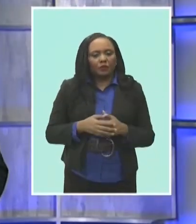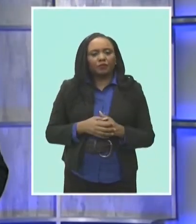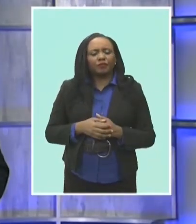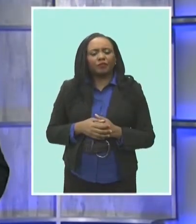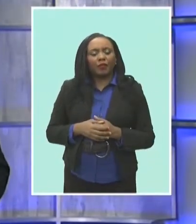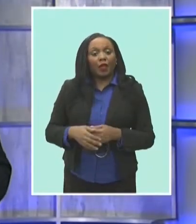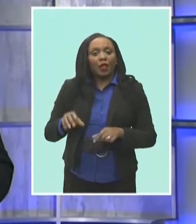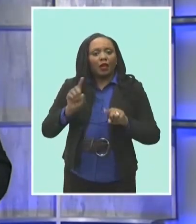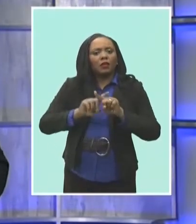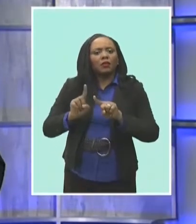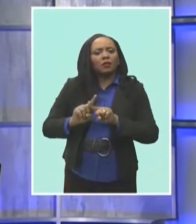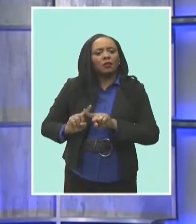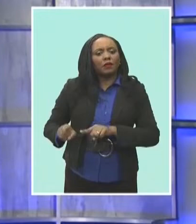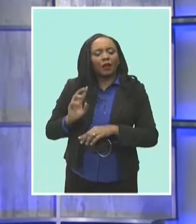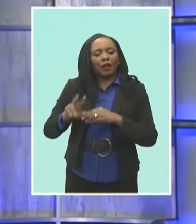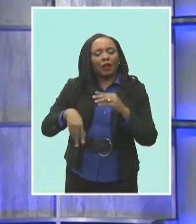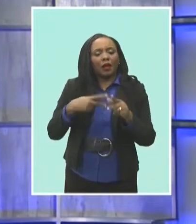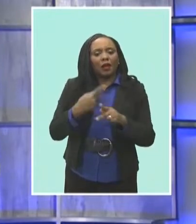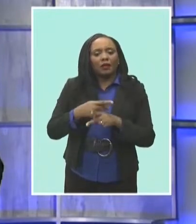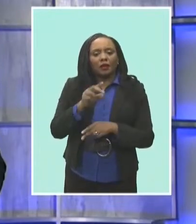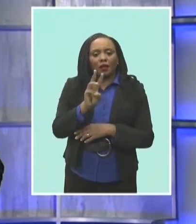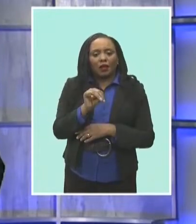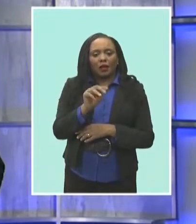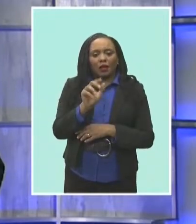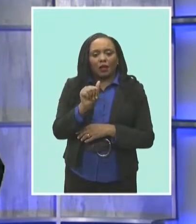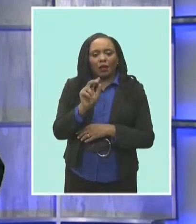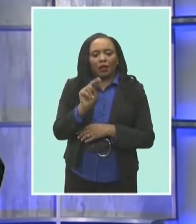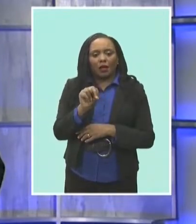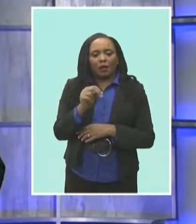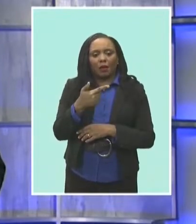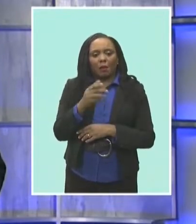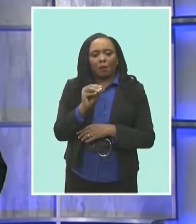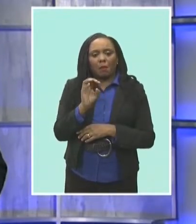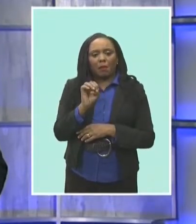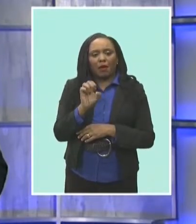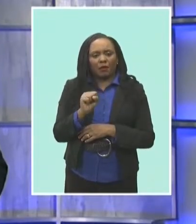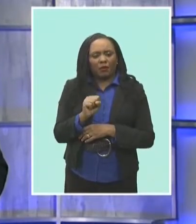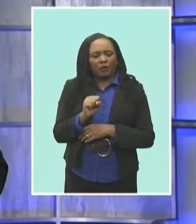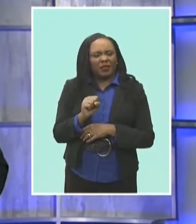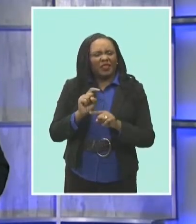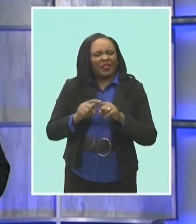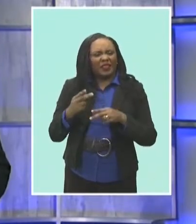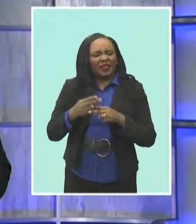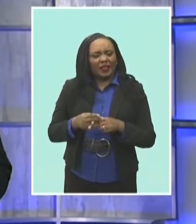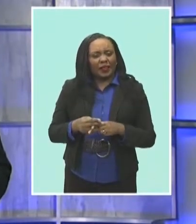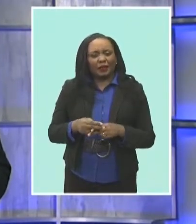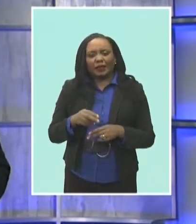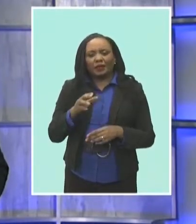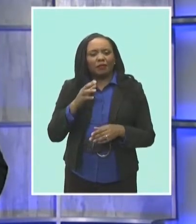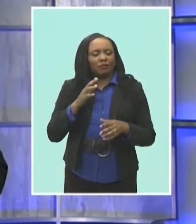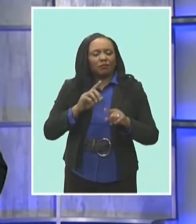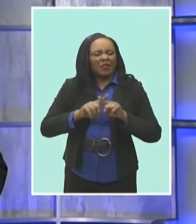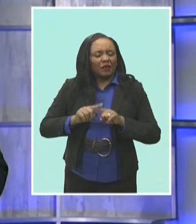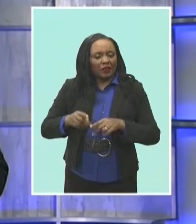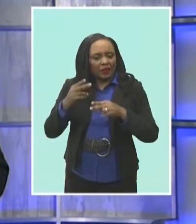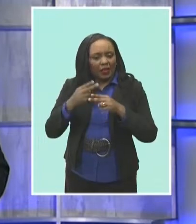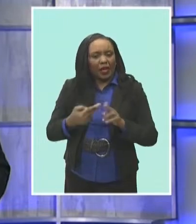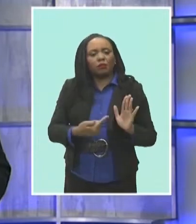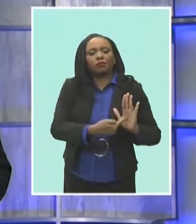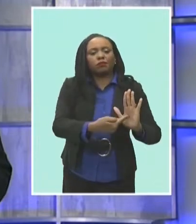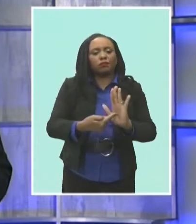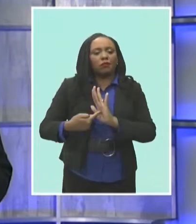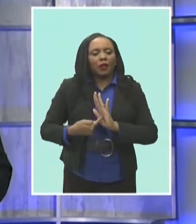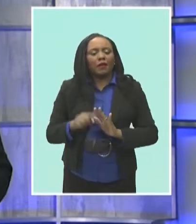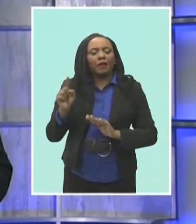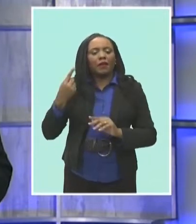ice cream, bellyful, calabash, fire girl. Those were just some of the different types of mangoes that were on display in all their glory